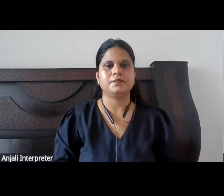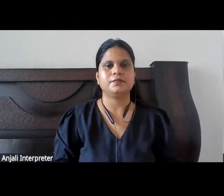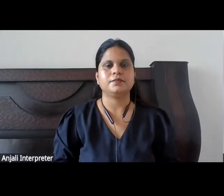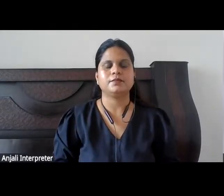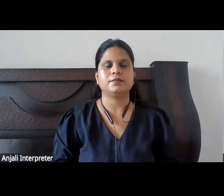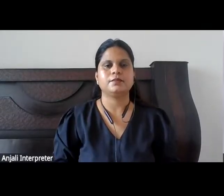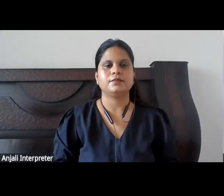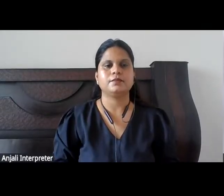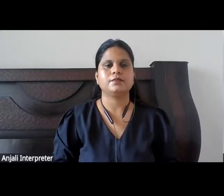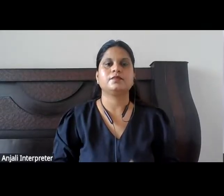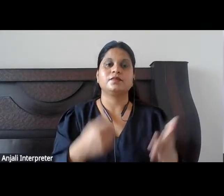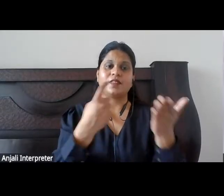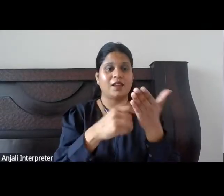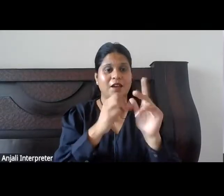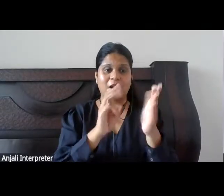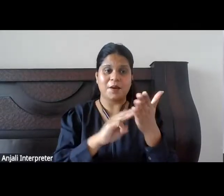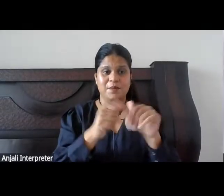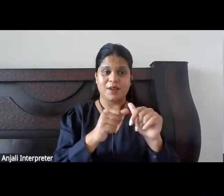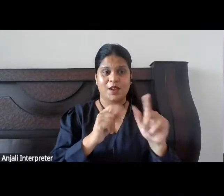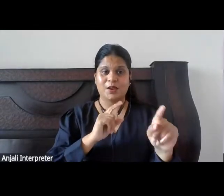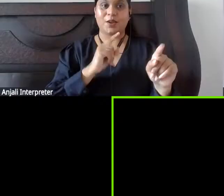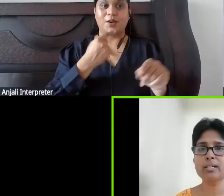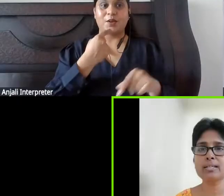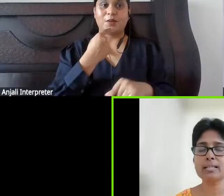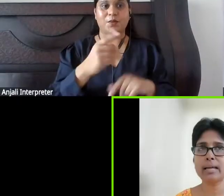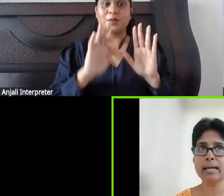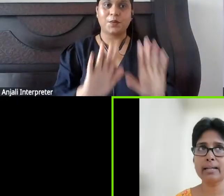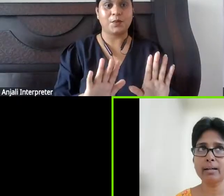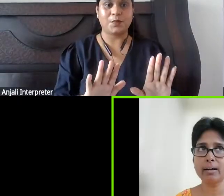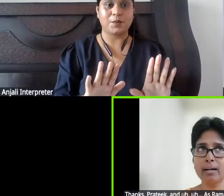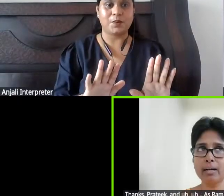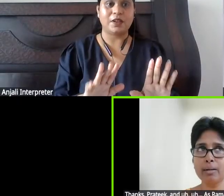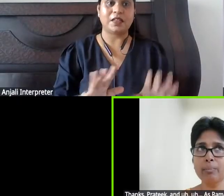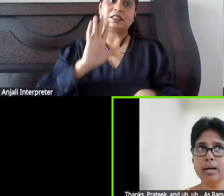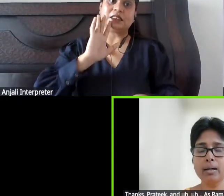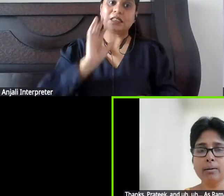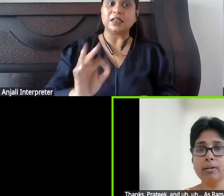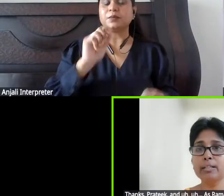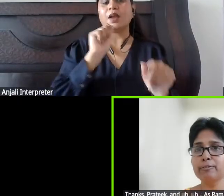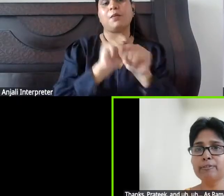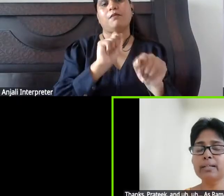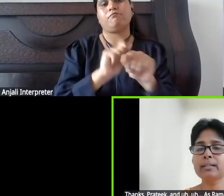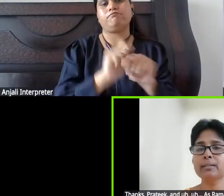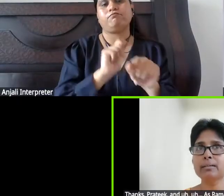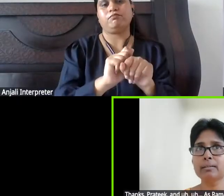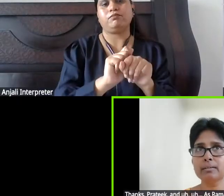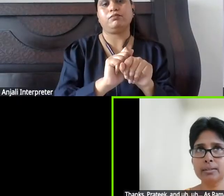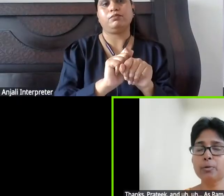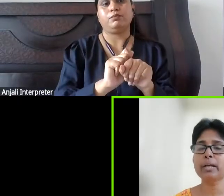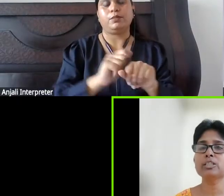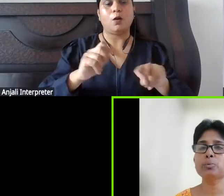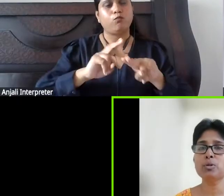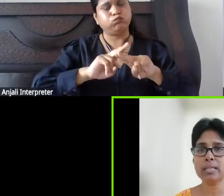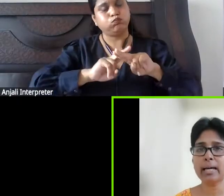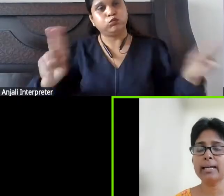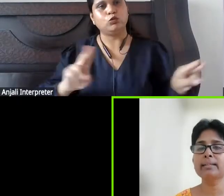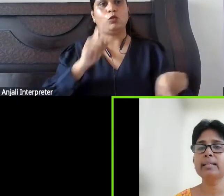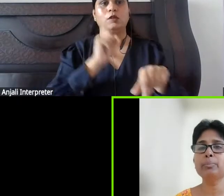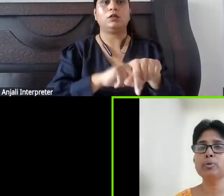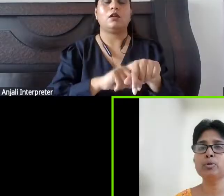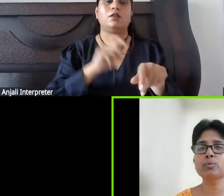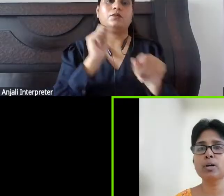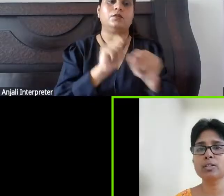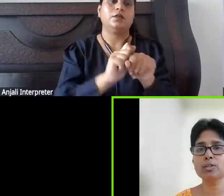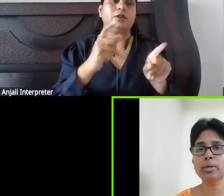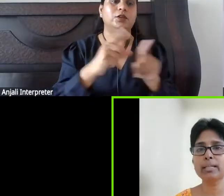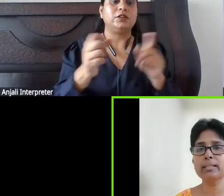as Rama said, it was a real full-time work for us, and different NGOs and